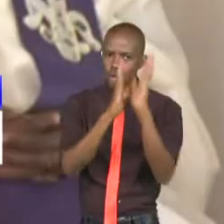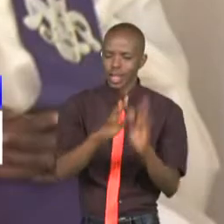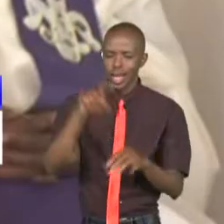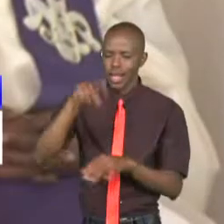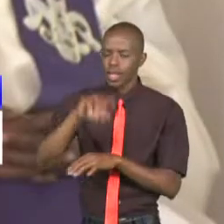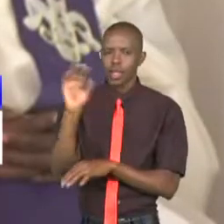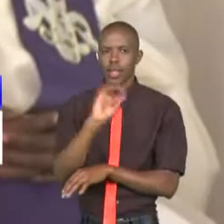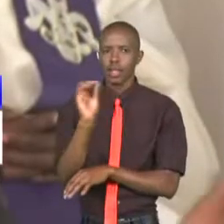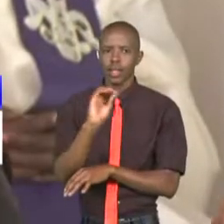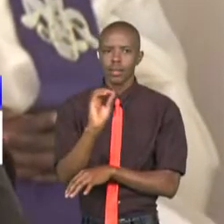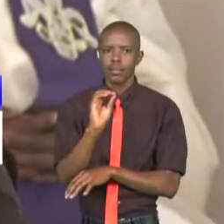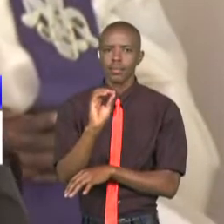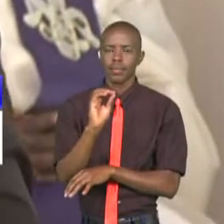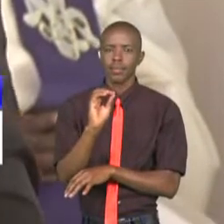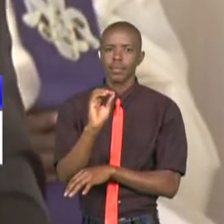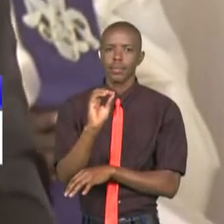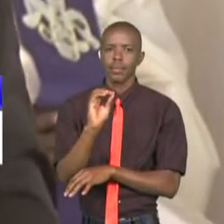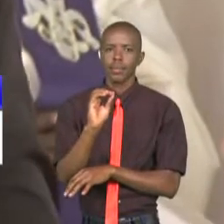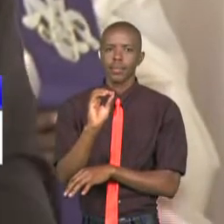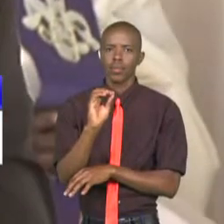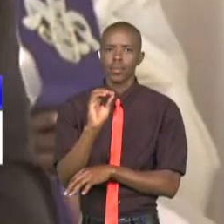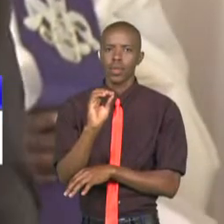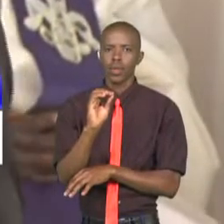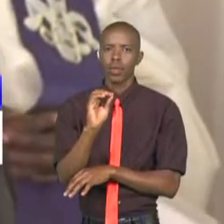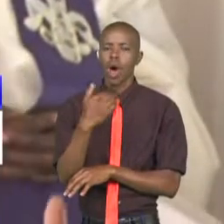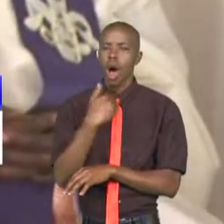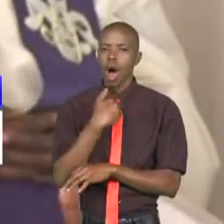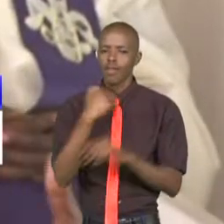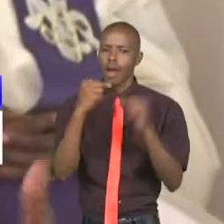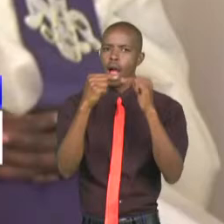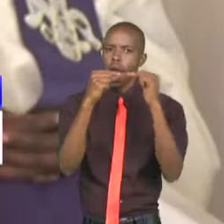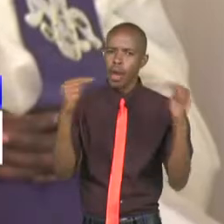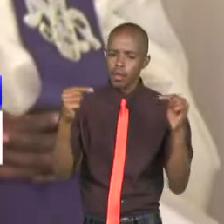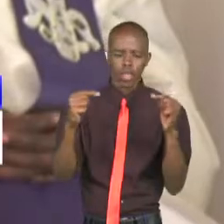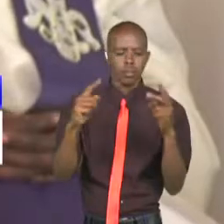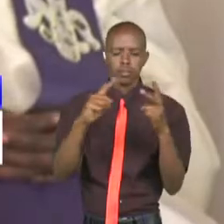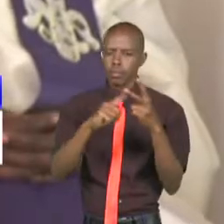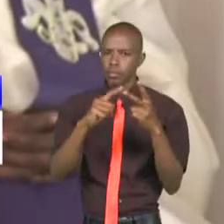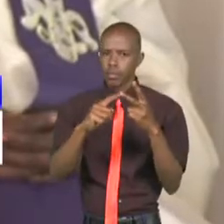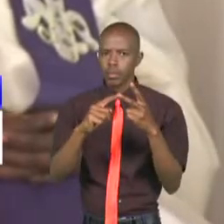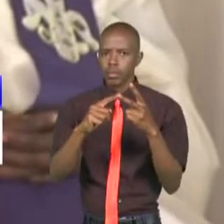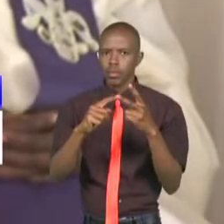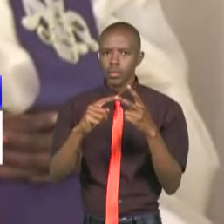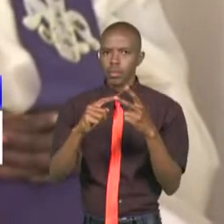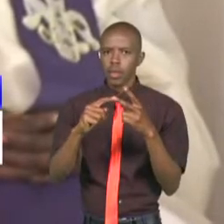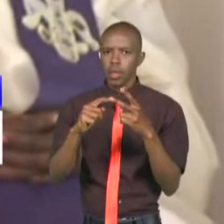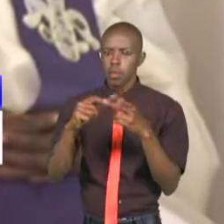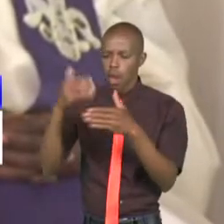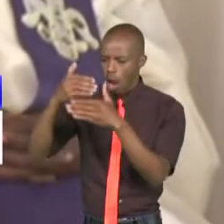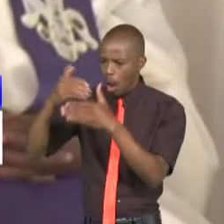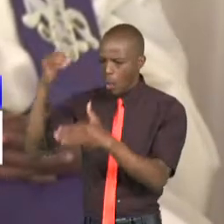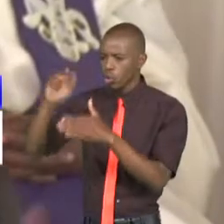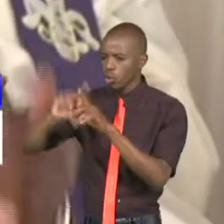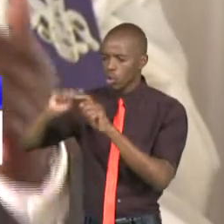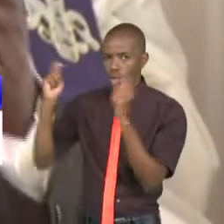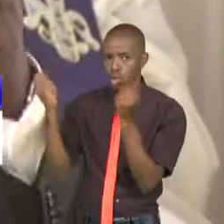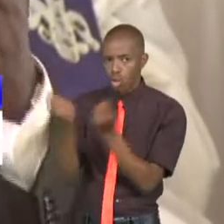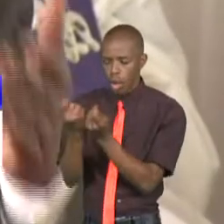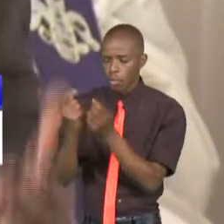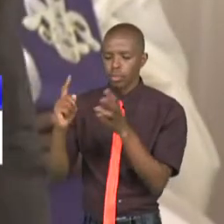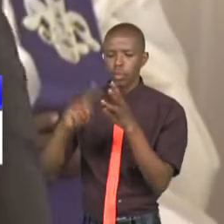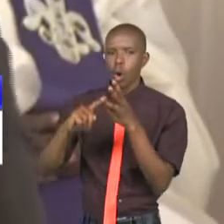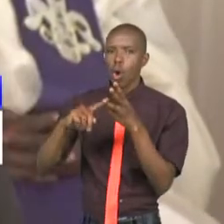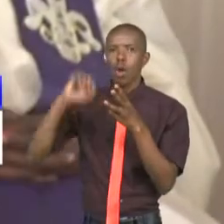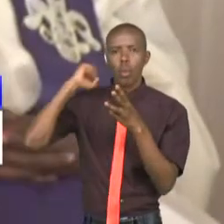haja ya kuweka chuki, hakuna haja ya kuweka mipaka ya kabila, ama mipaka